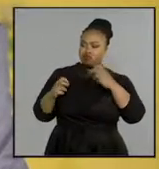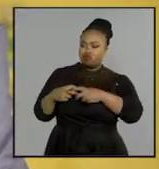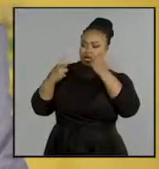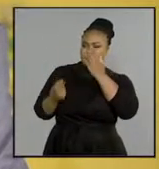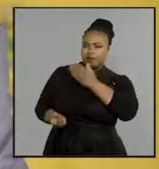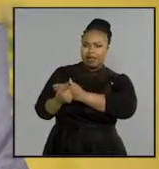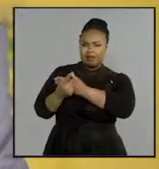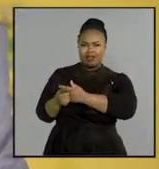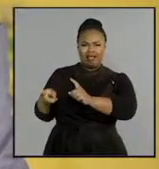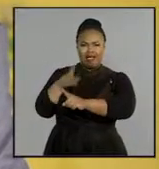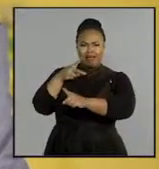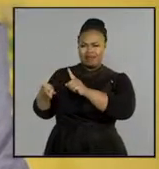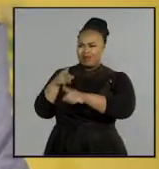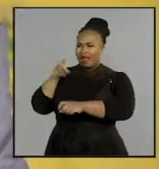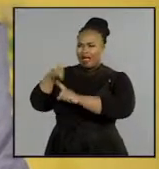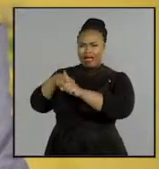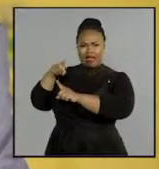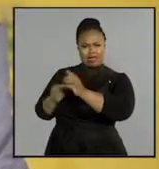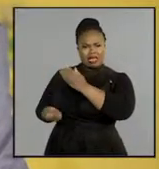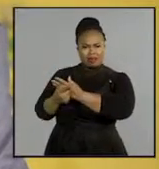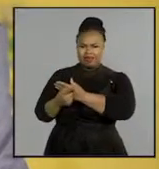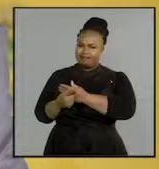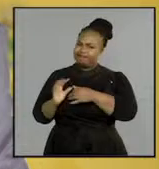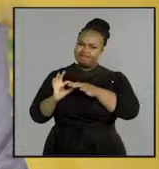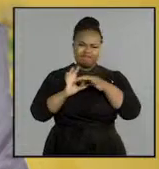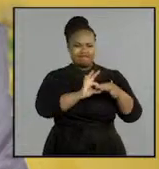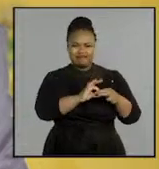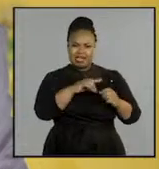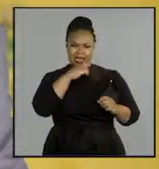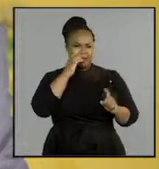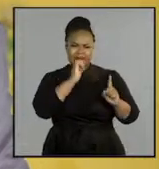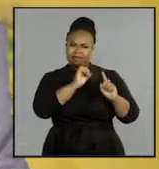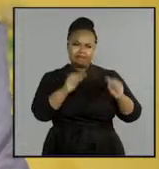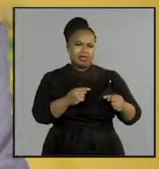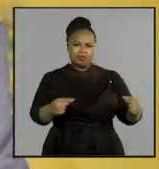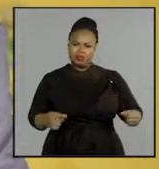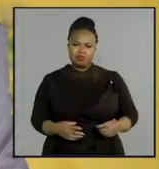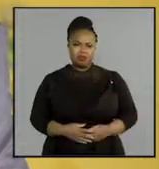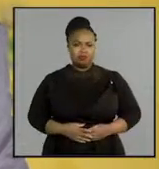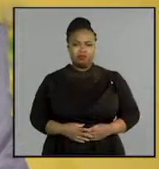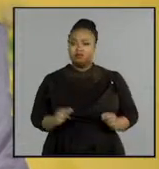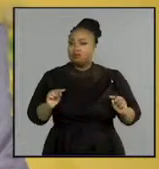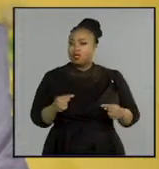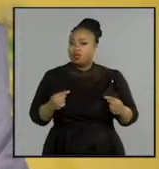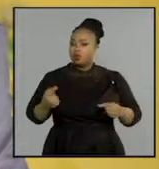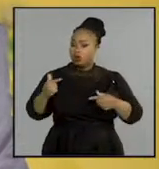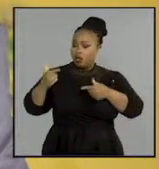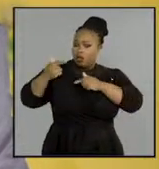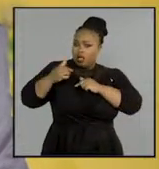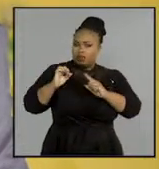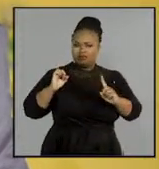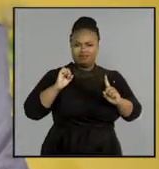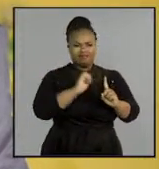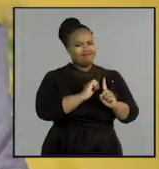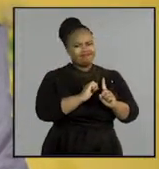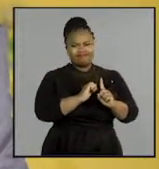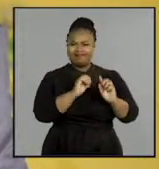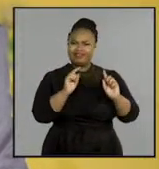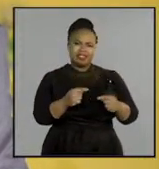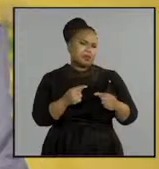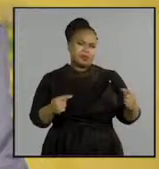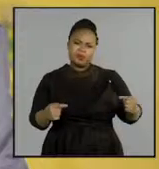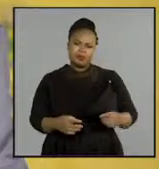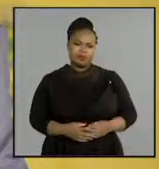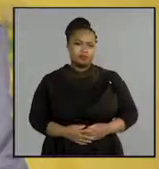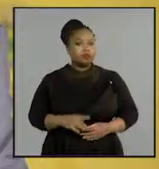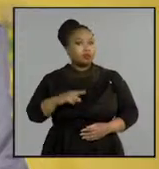silent when women are raped and harassed. We cannot claim to be worthy heirs of the legacy of